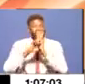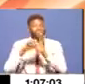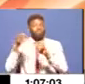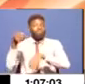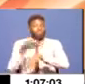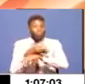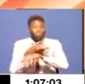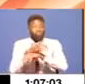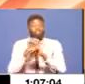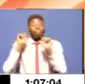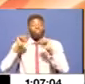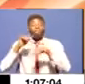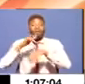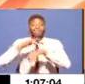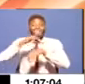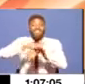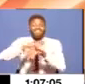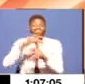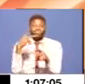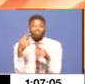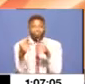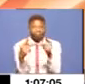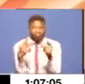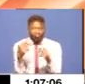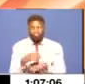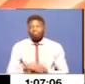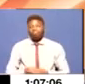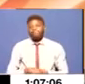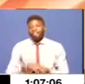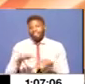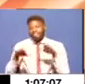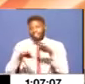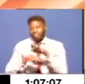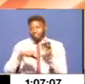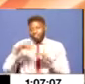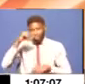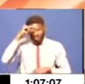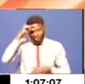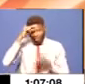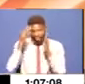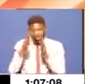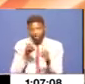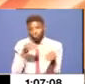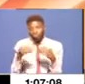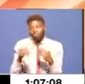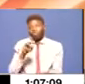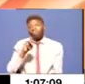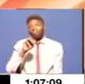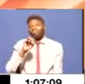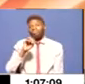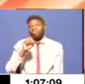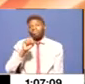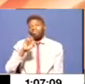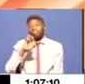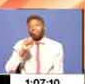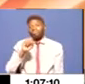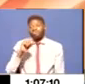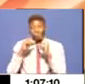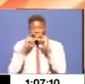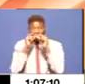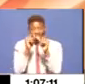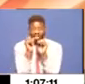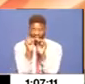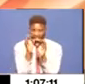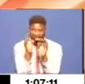get early treatment. Busia Deputy Governor Moses Mulome said early diagnosis of such non-communicable diseases would help